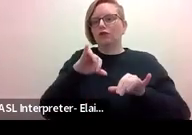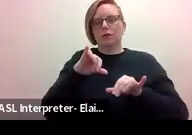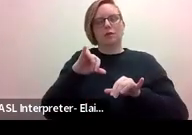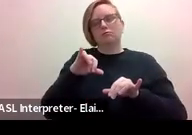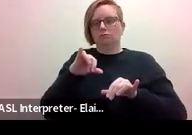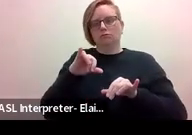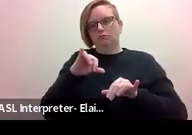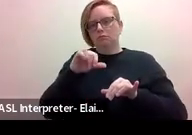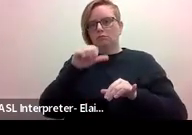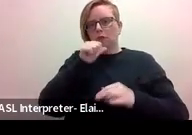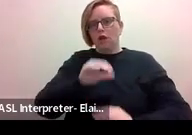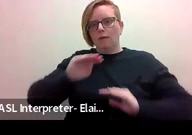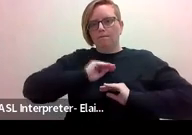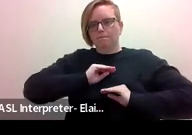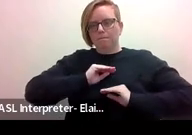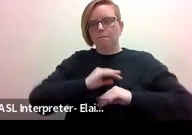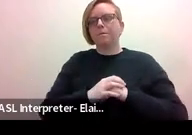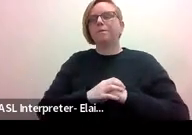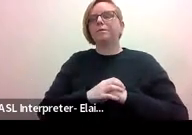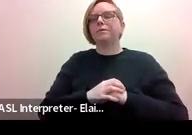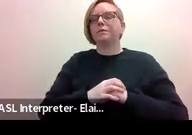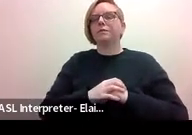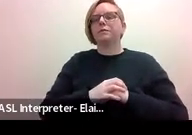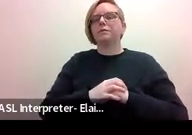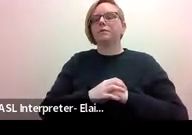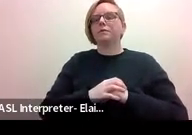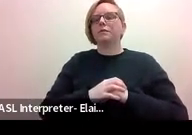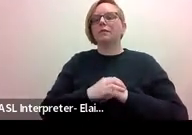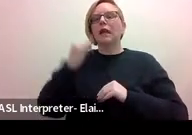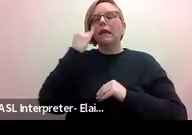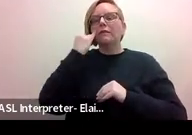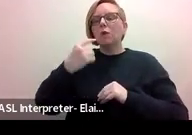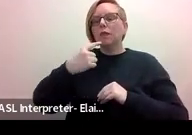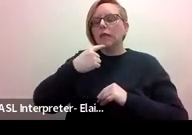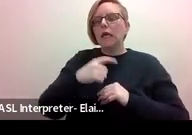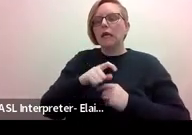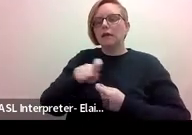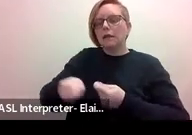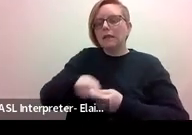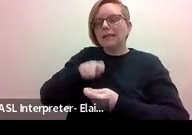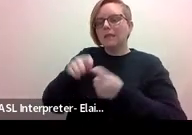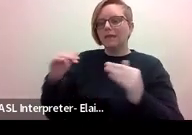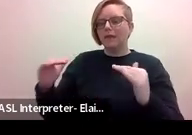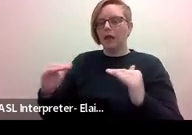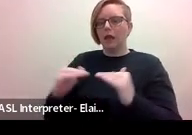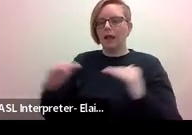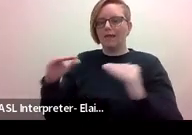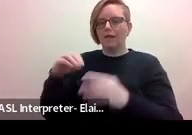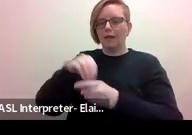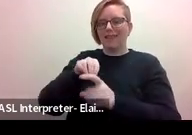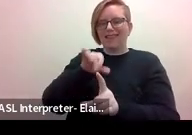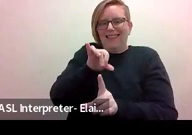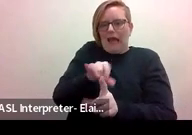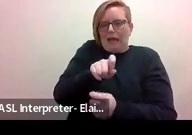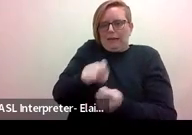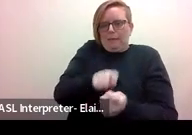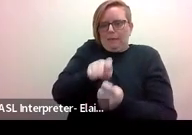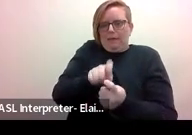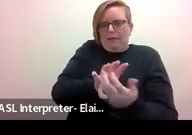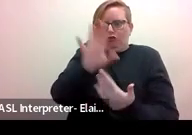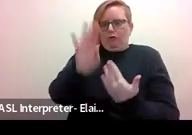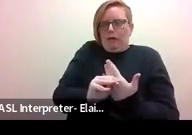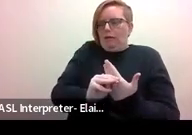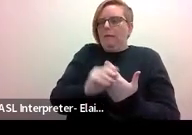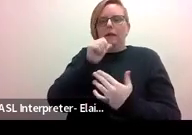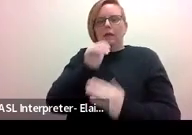is it's not a compliant goal if you're referencing a specific level in a curriculum. We're going to tell you how to avoid